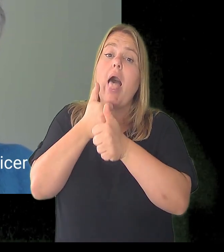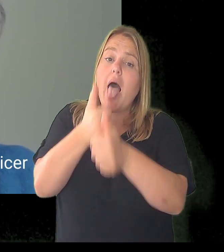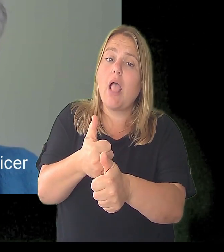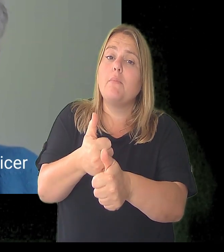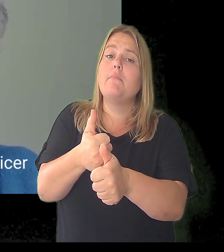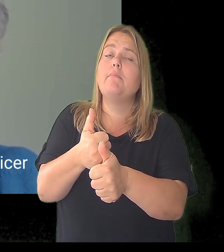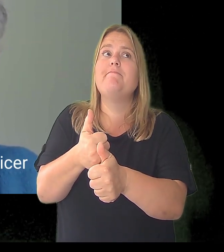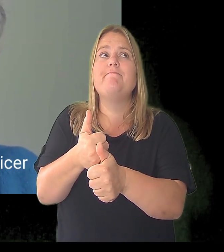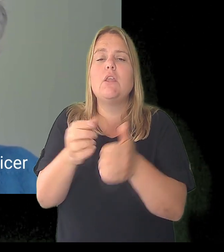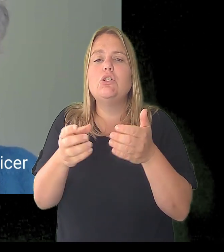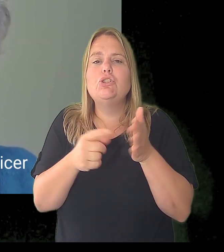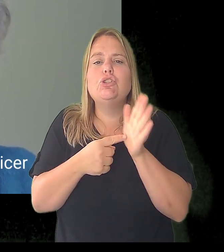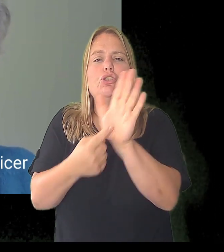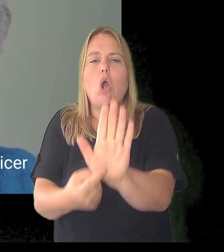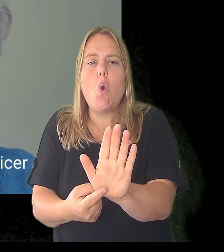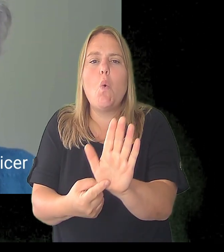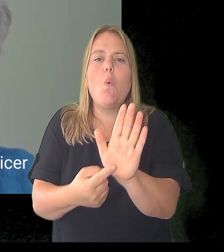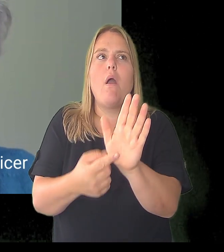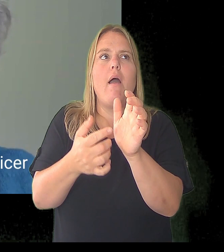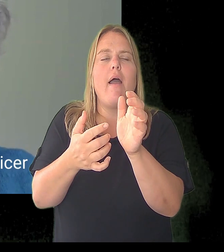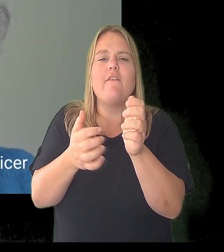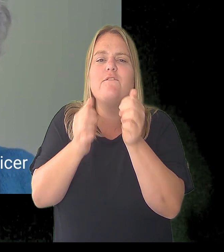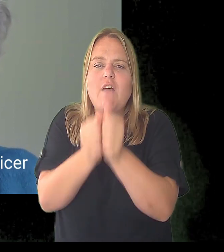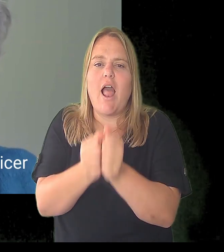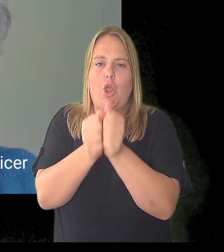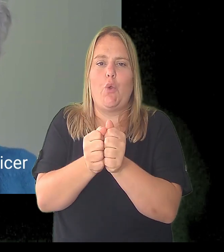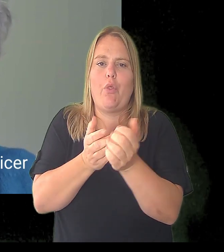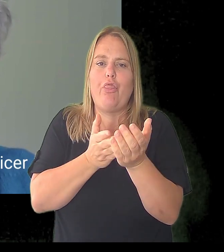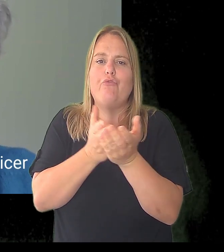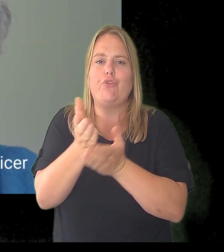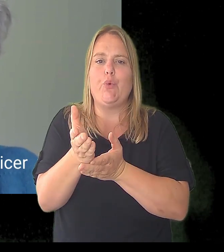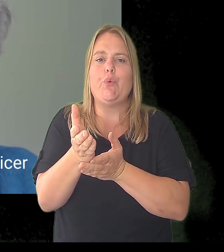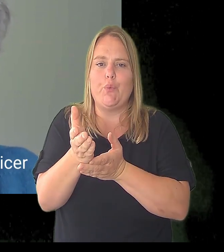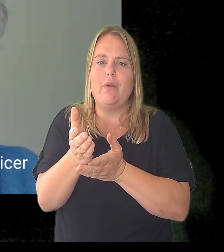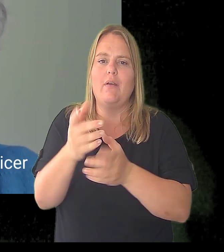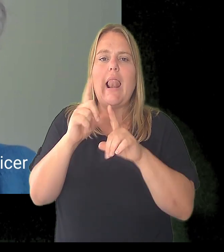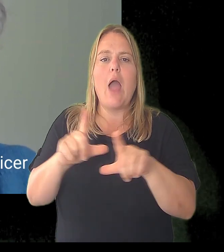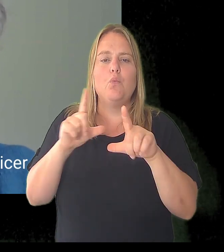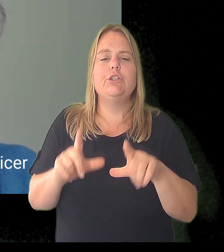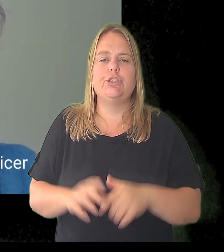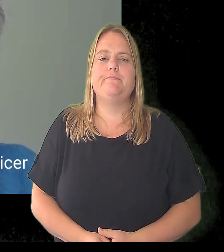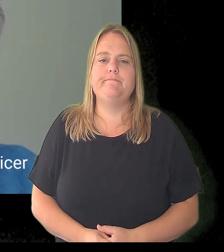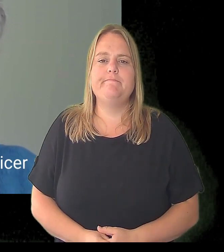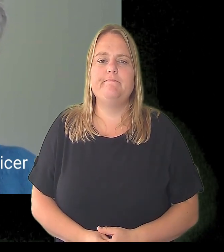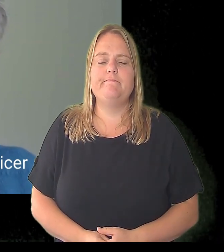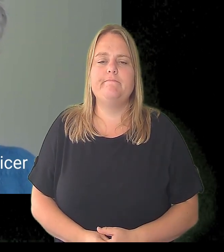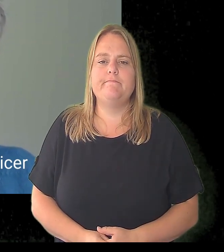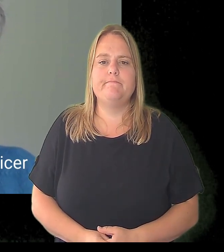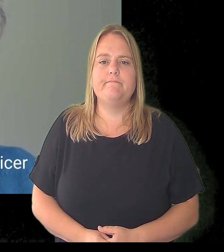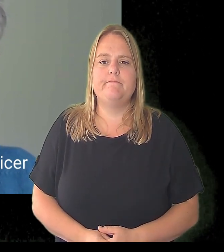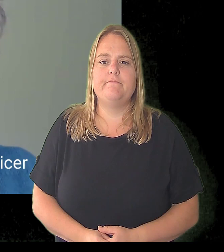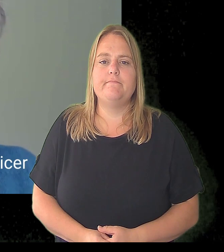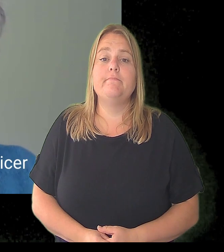use. It does contain guidance on why some language isn't appropriate, but it also gives helpful principles for how